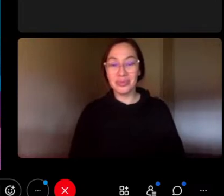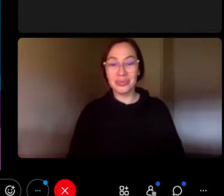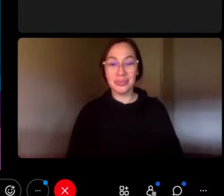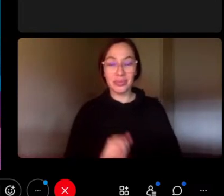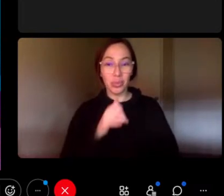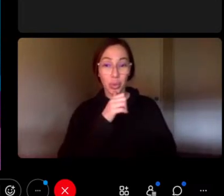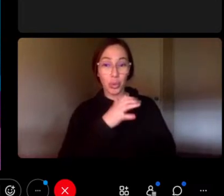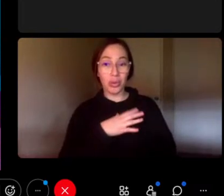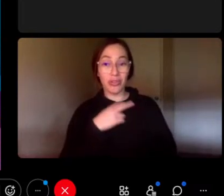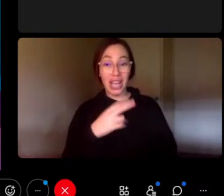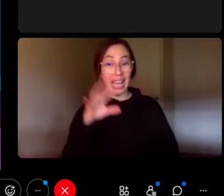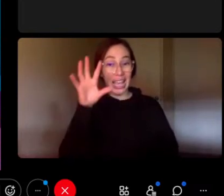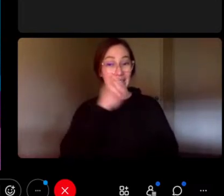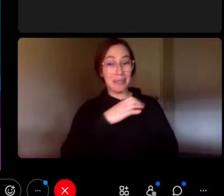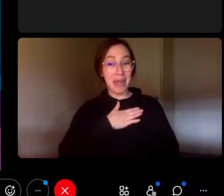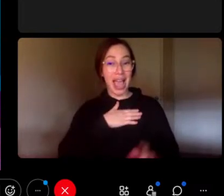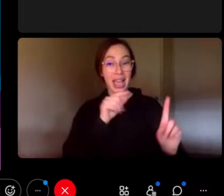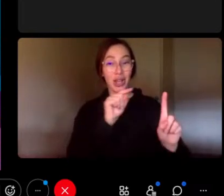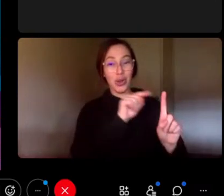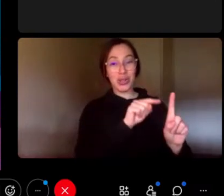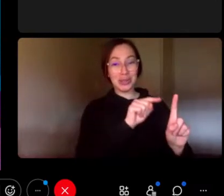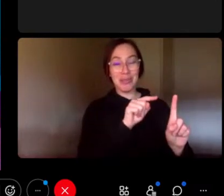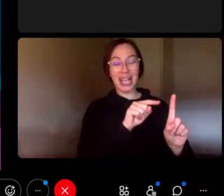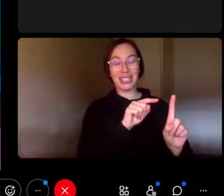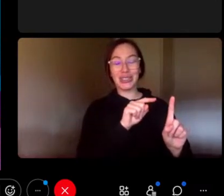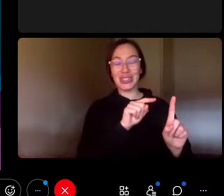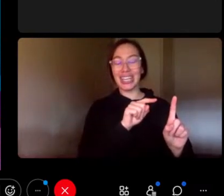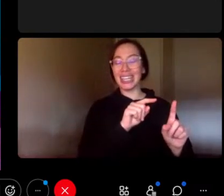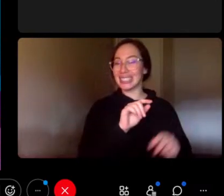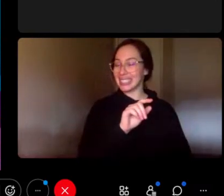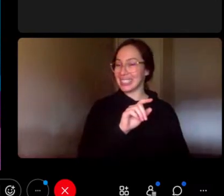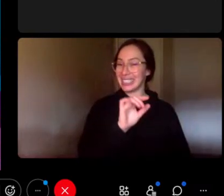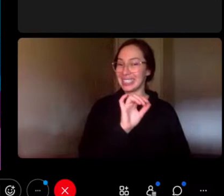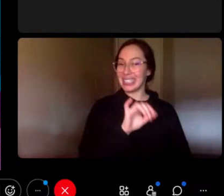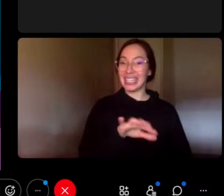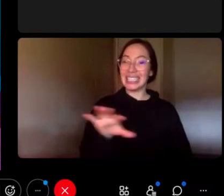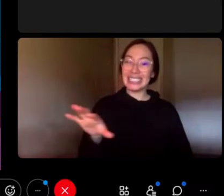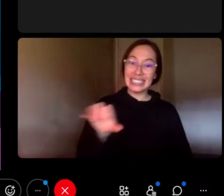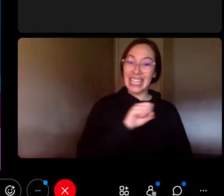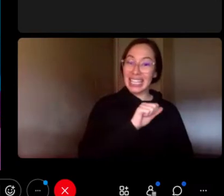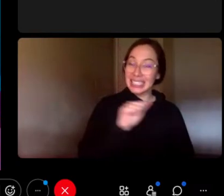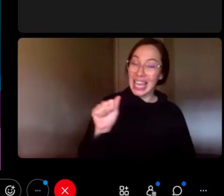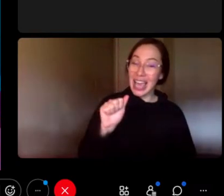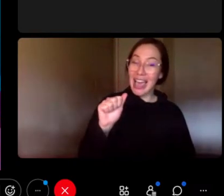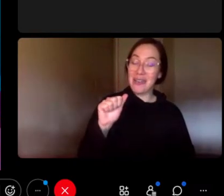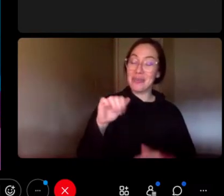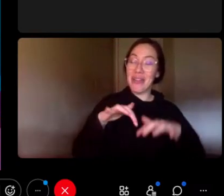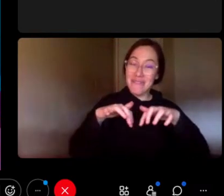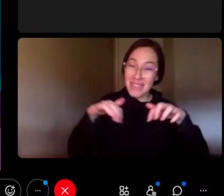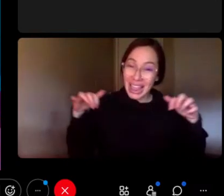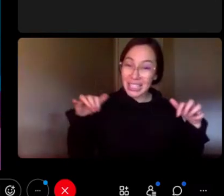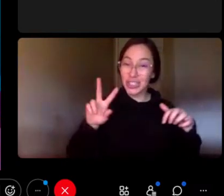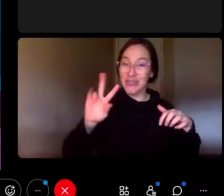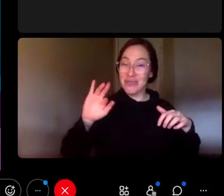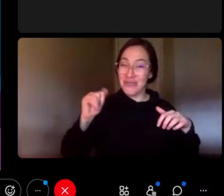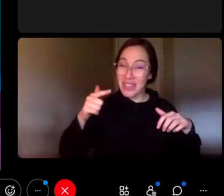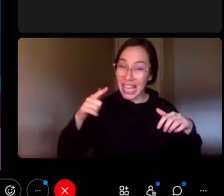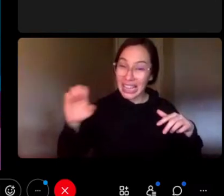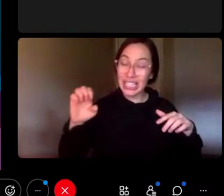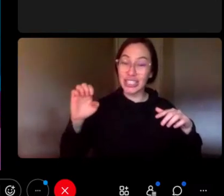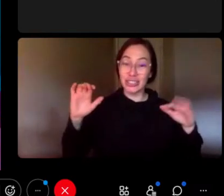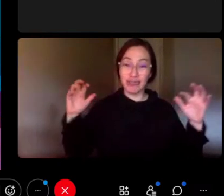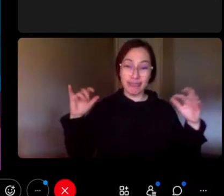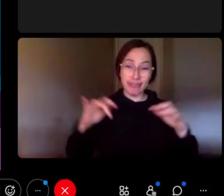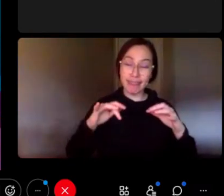I guess mine goes back to the thought that it takes a village and it takes a board that works together to make